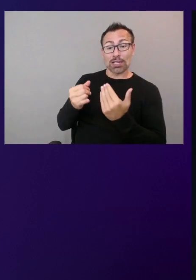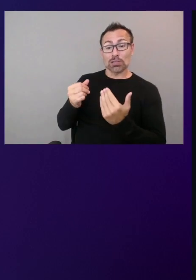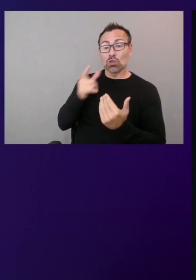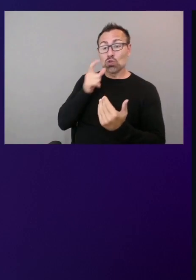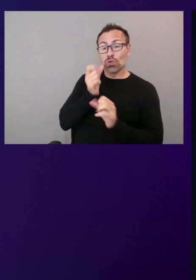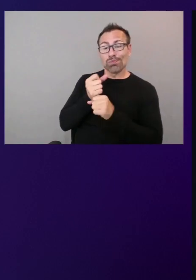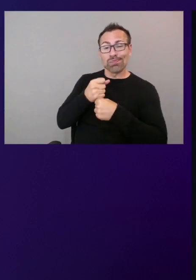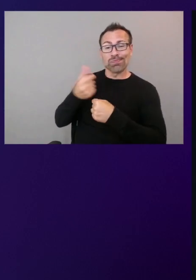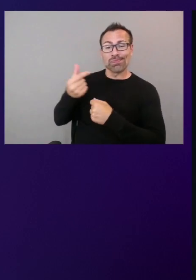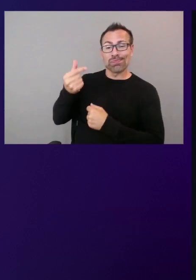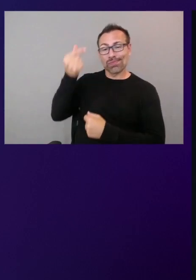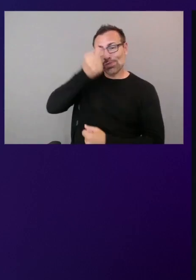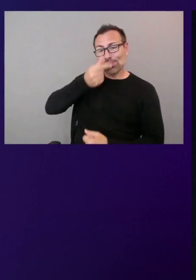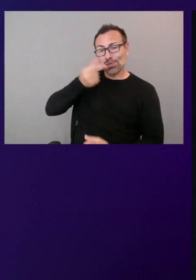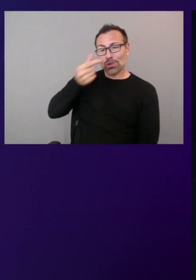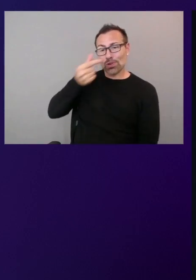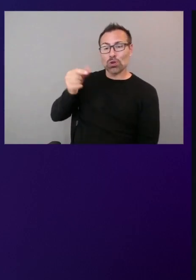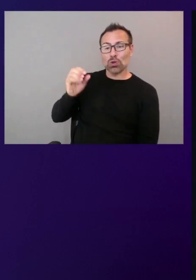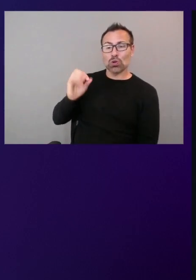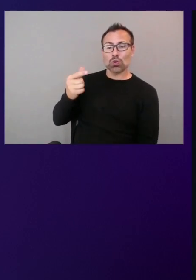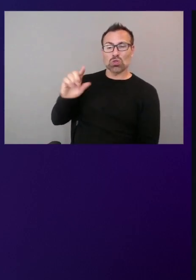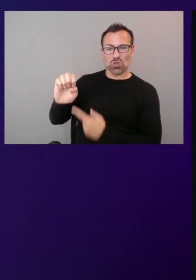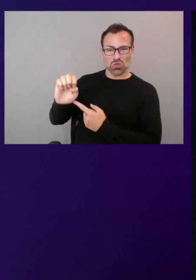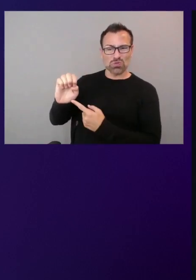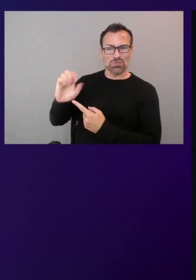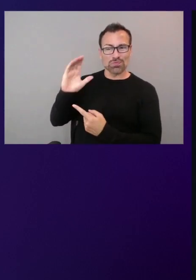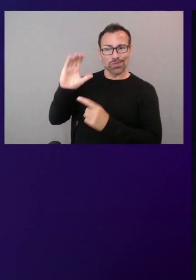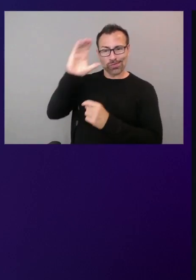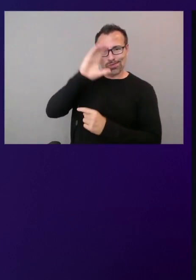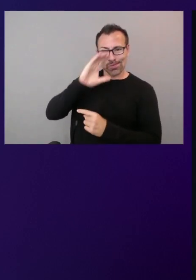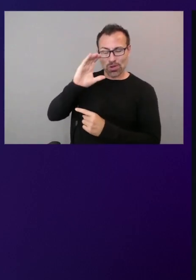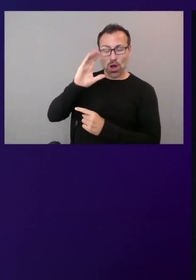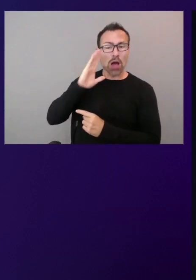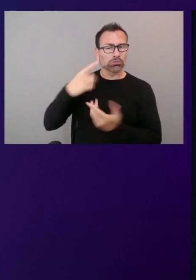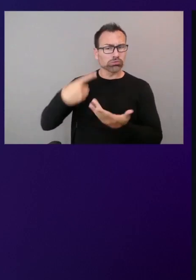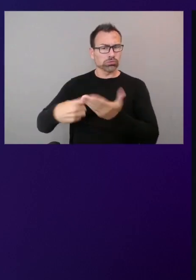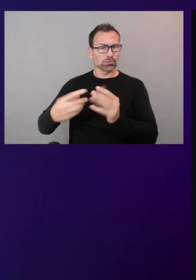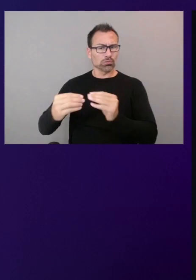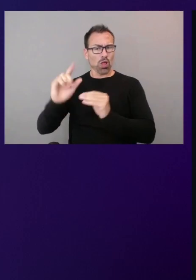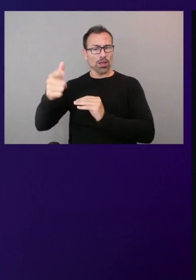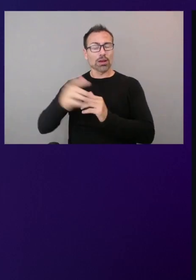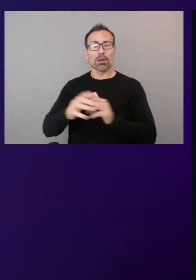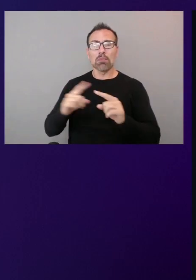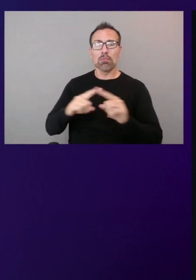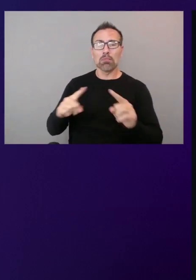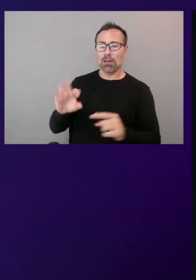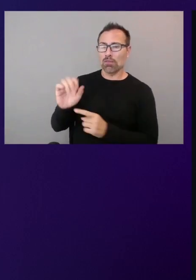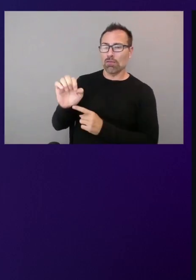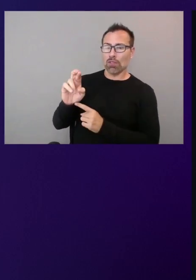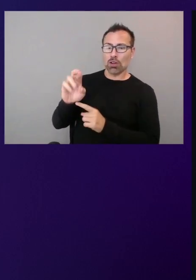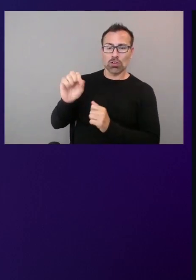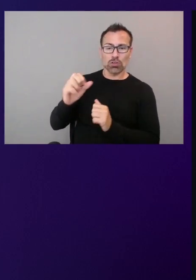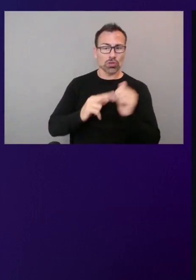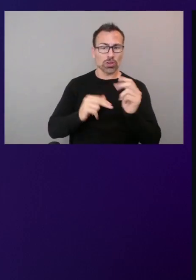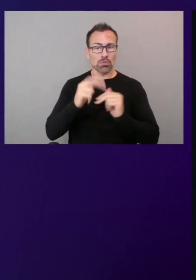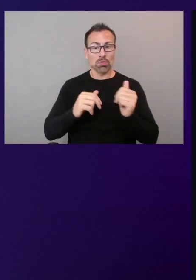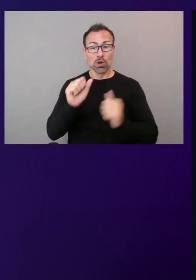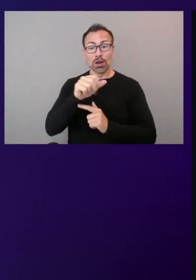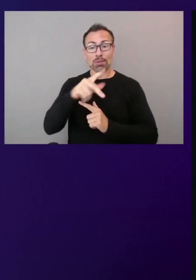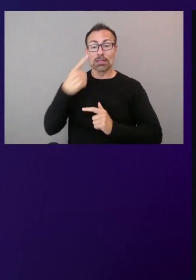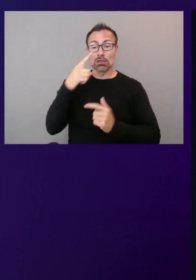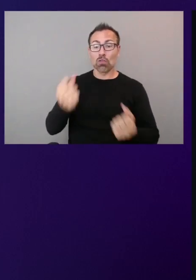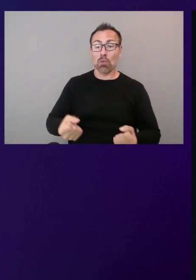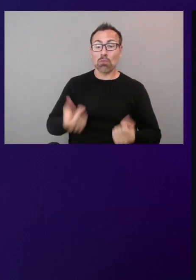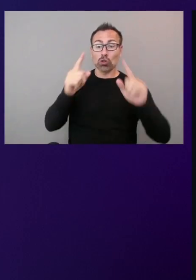during our session. But yeah, with Flutter, you can actually build applications for multiple screens with one single code